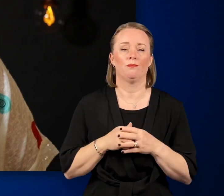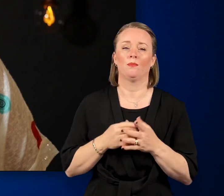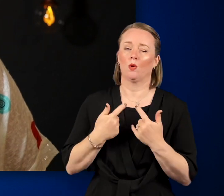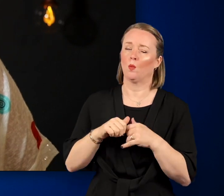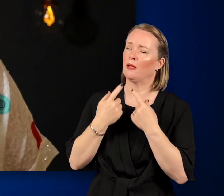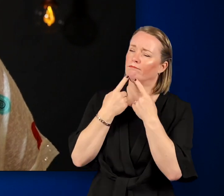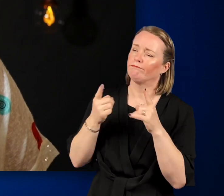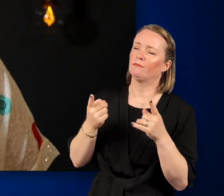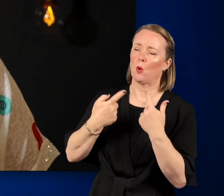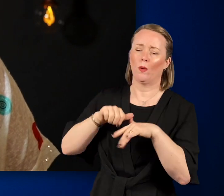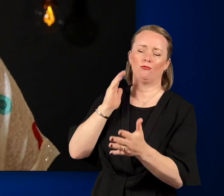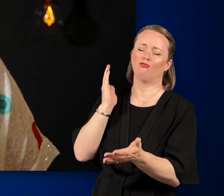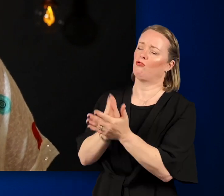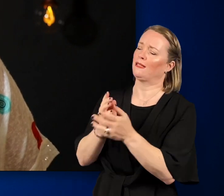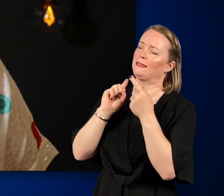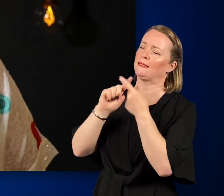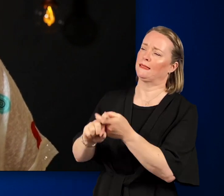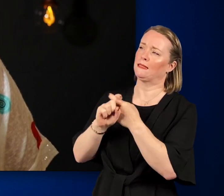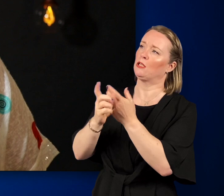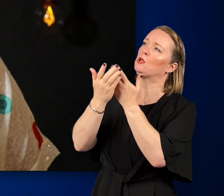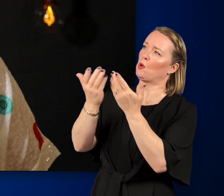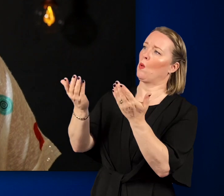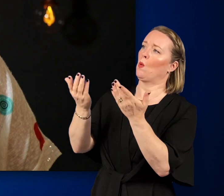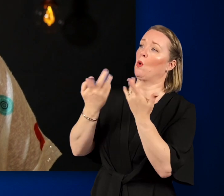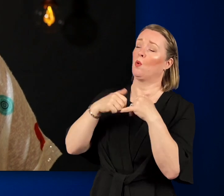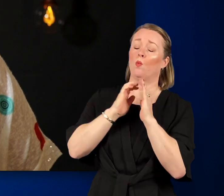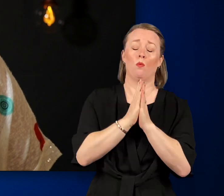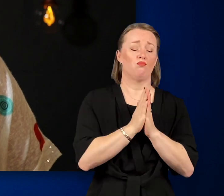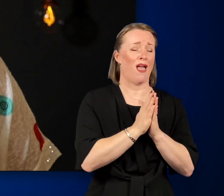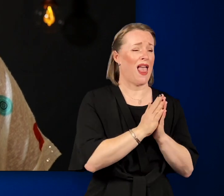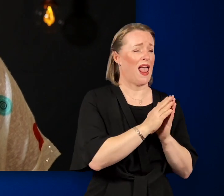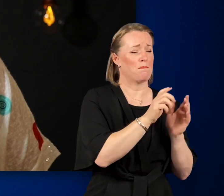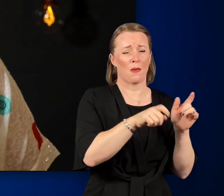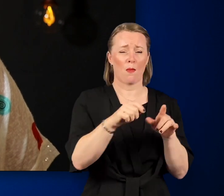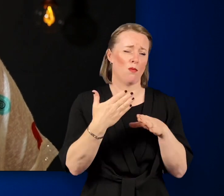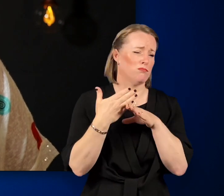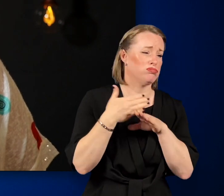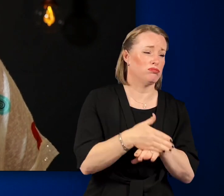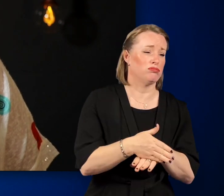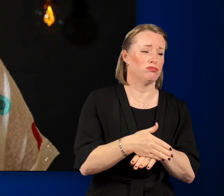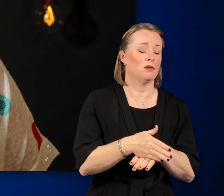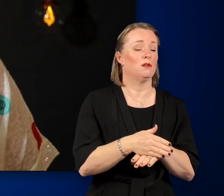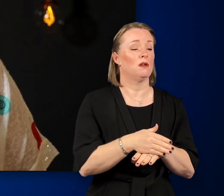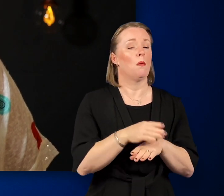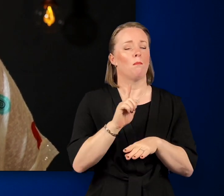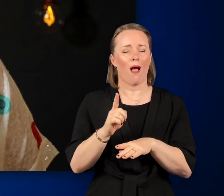in you. We pray for them as they work hard, but we put our trust in